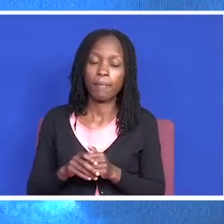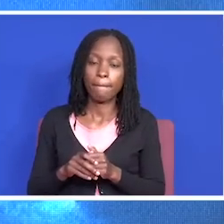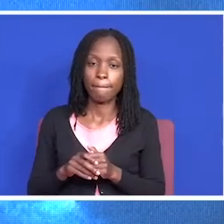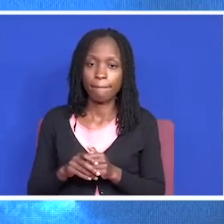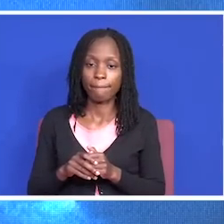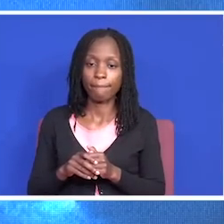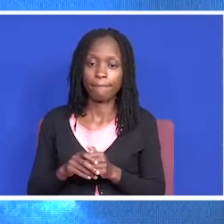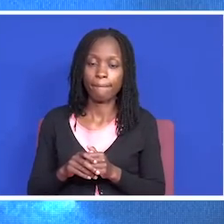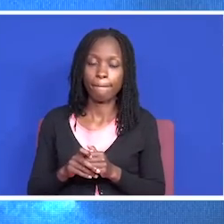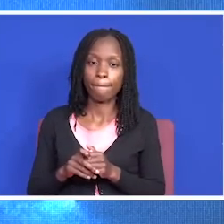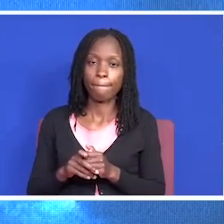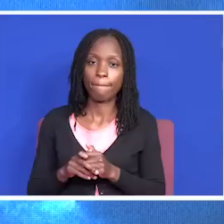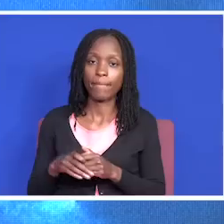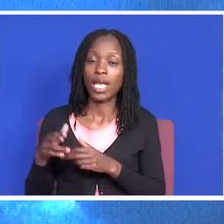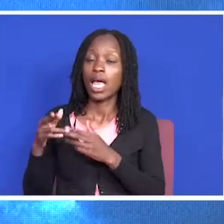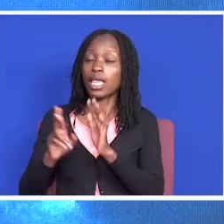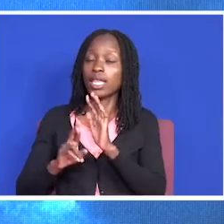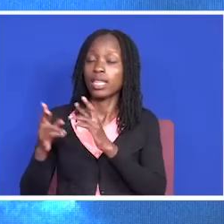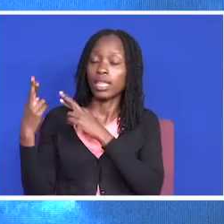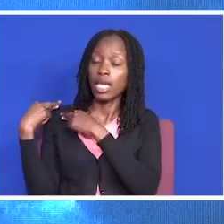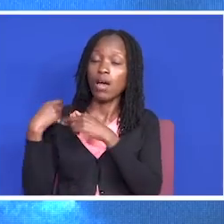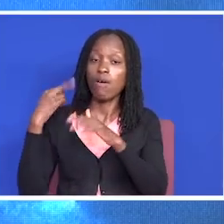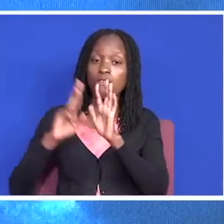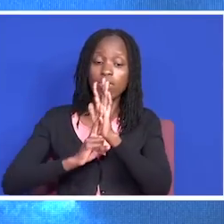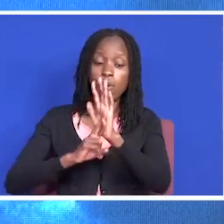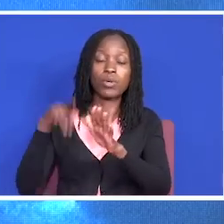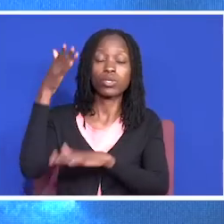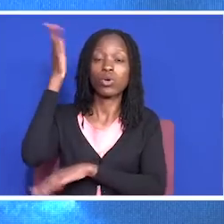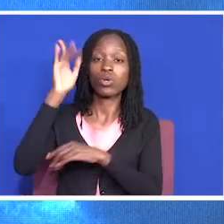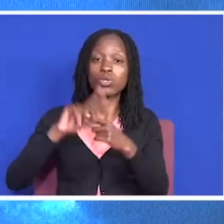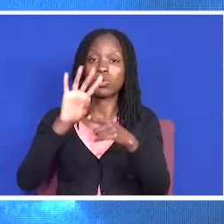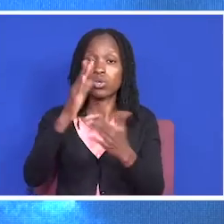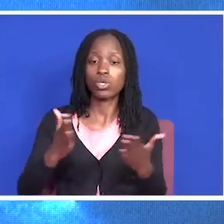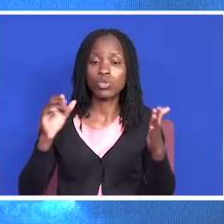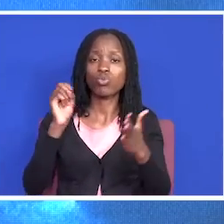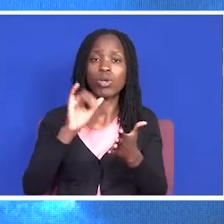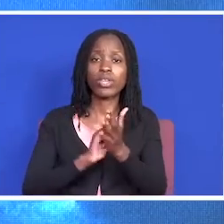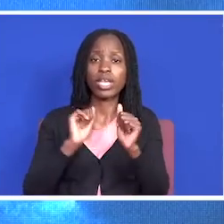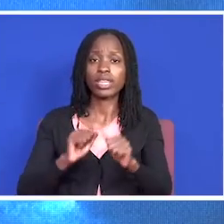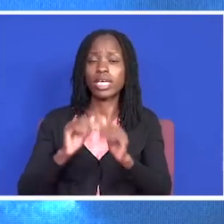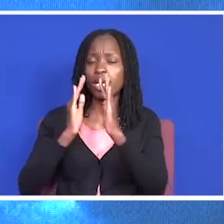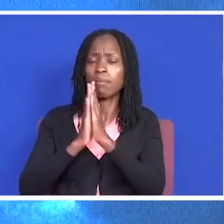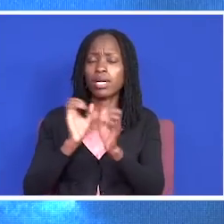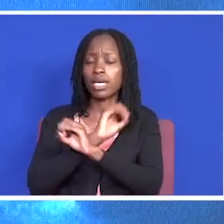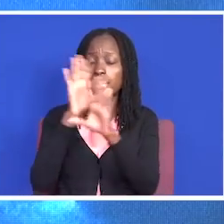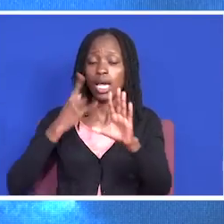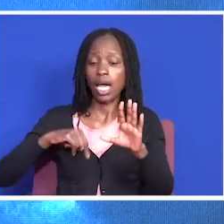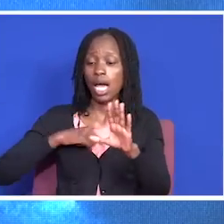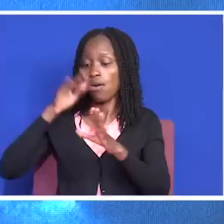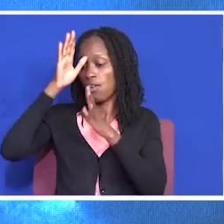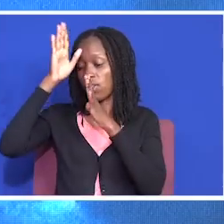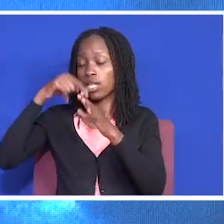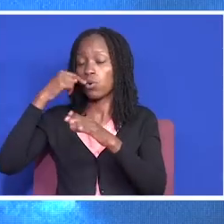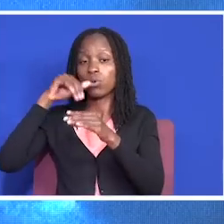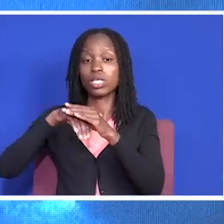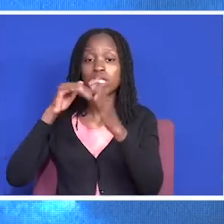representing God to your children so that they can actually pray clearly, our Father who art in